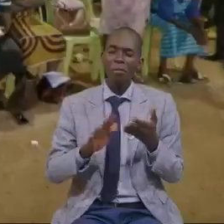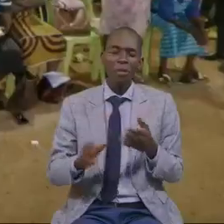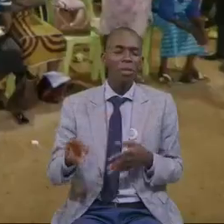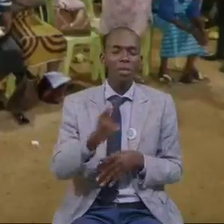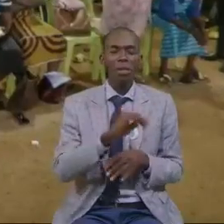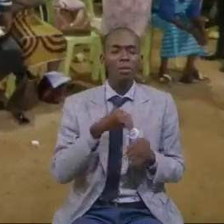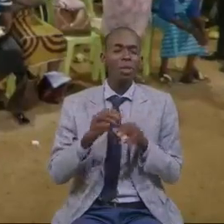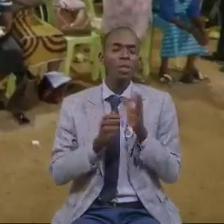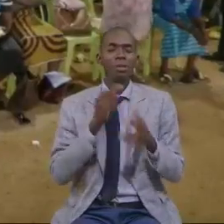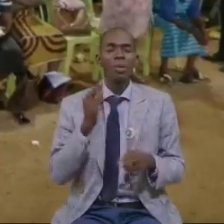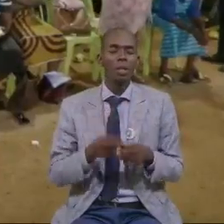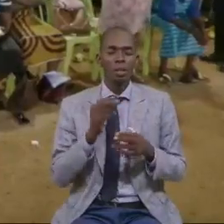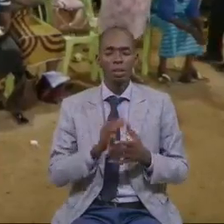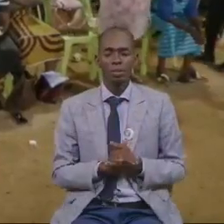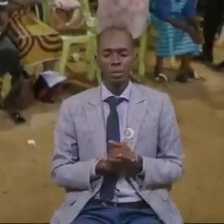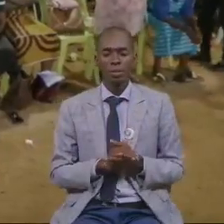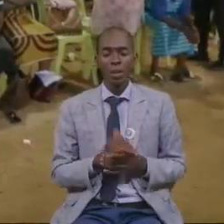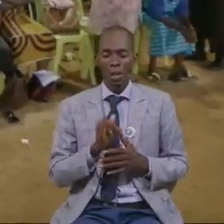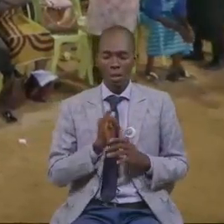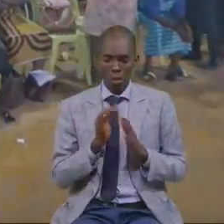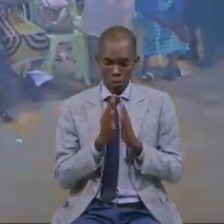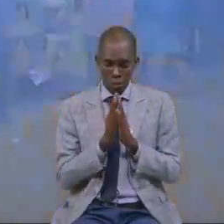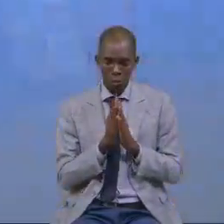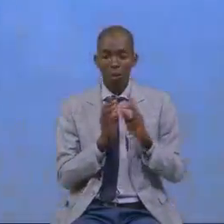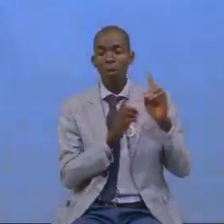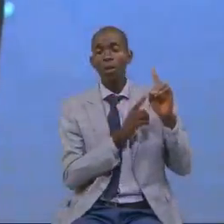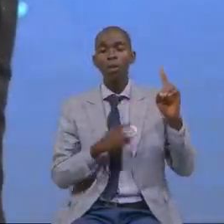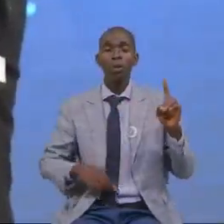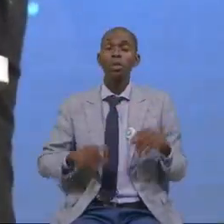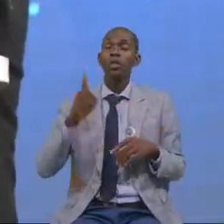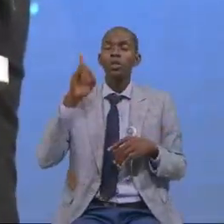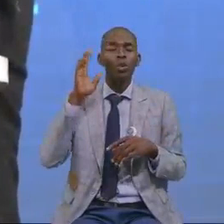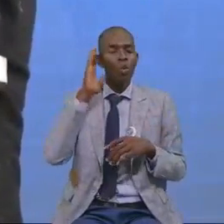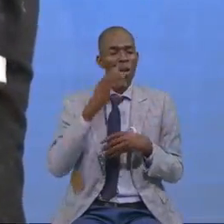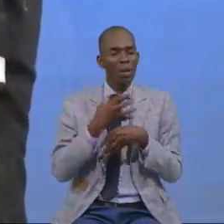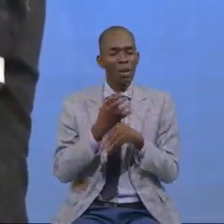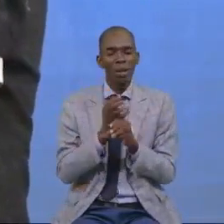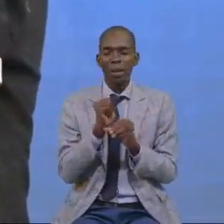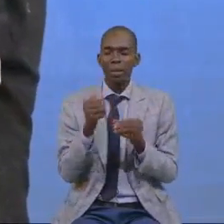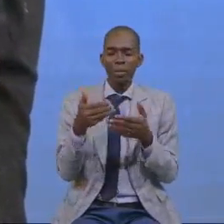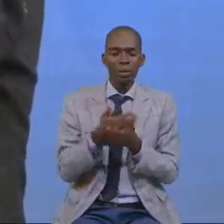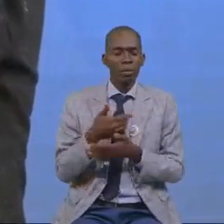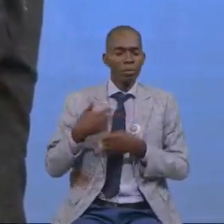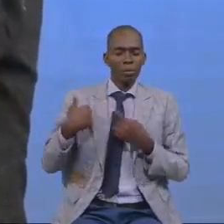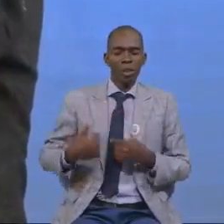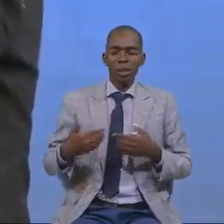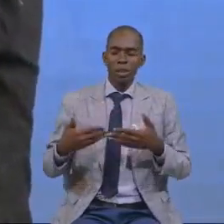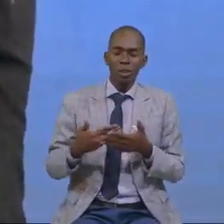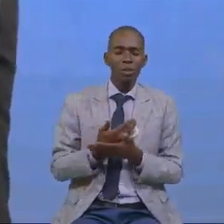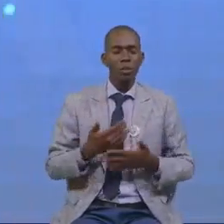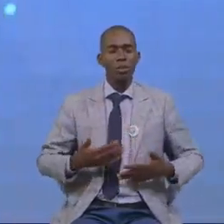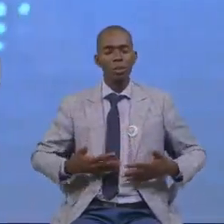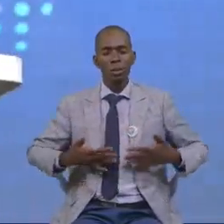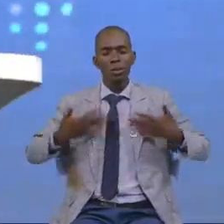Jesus' name. I pray, Lord, you create a new heart, a new life in